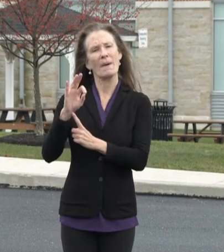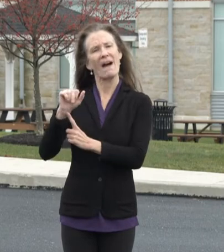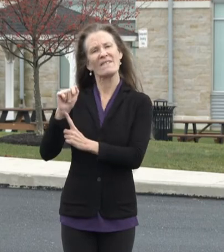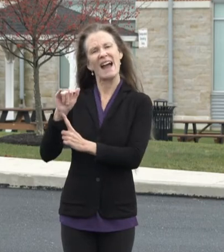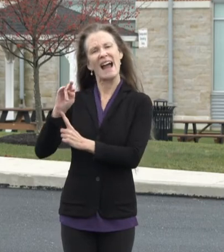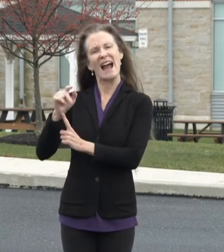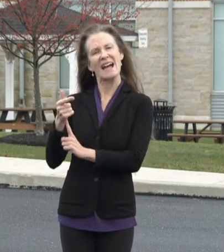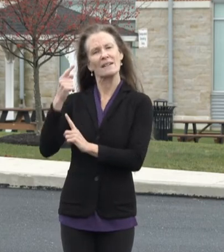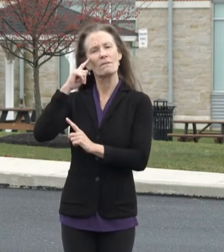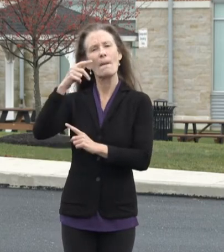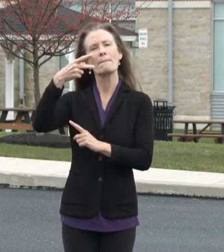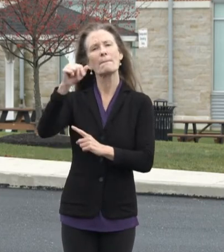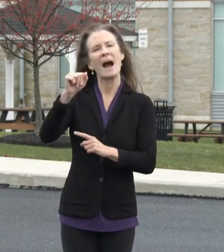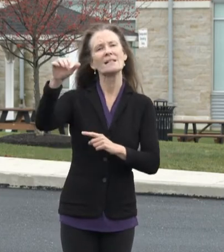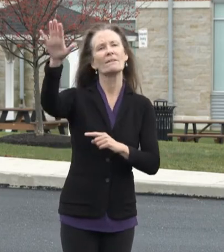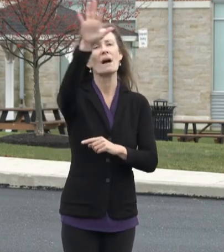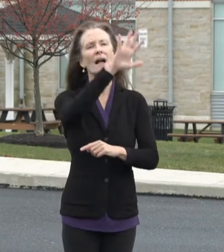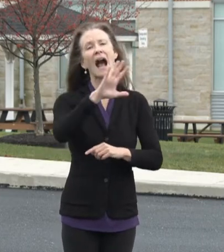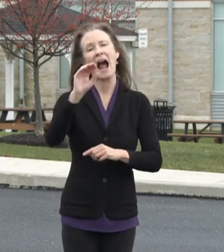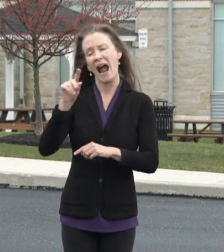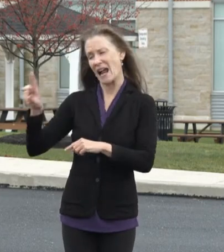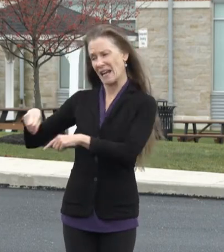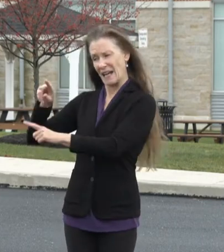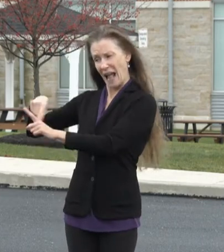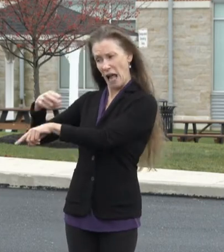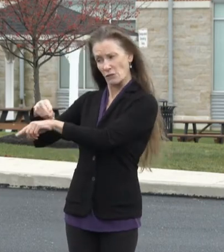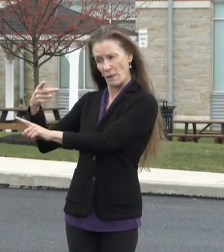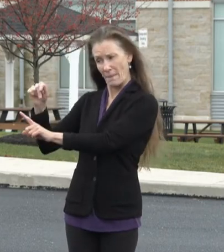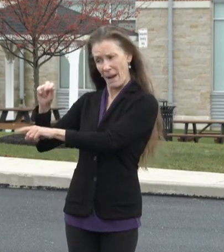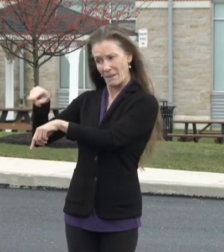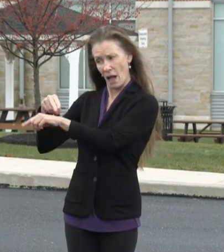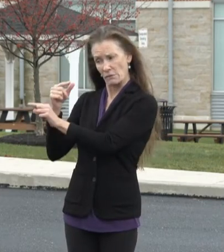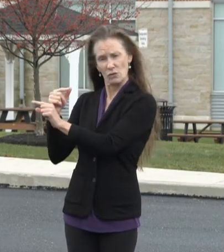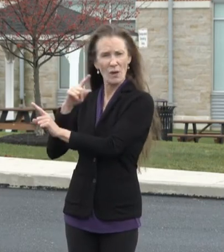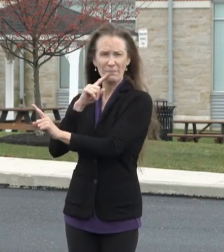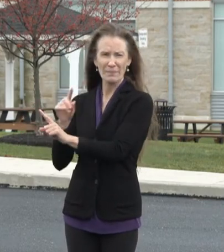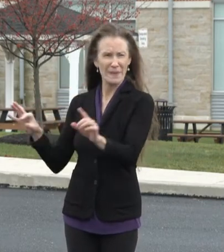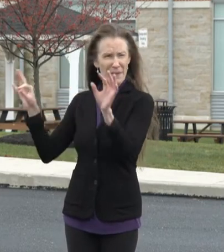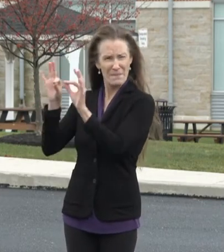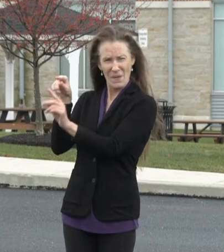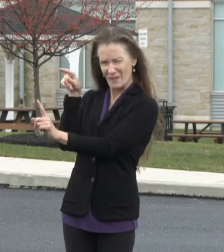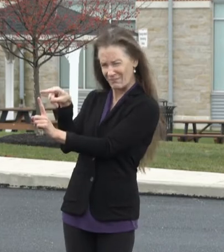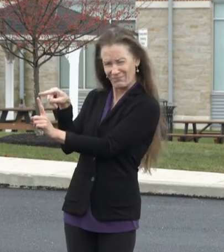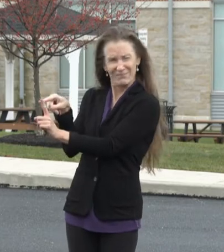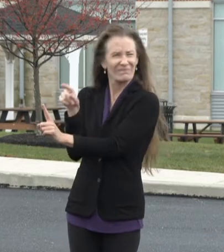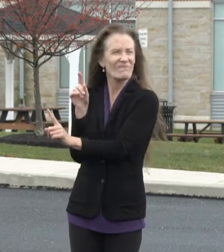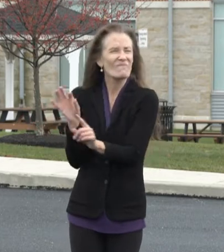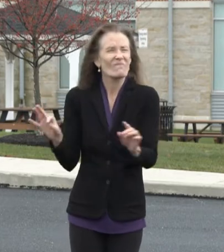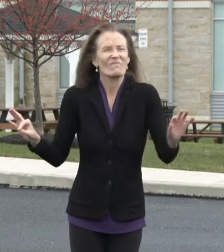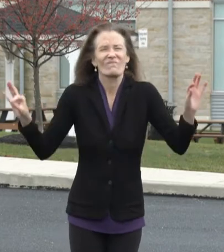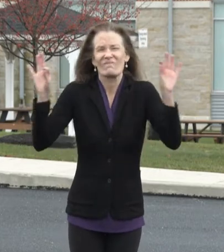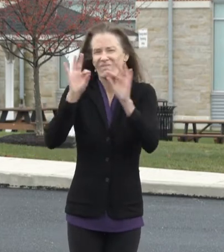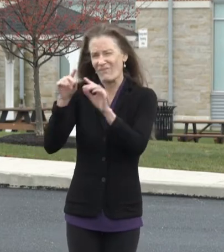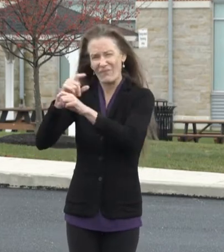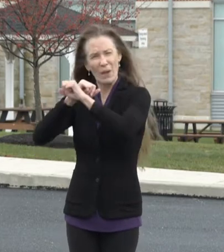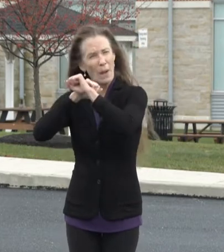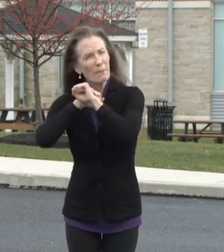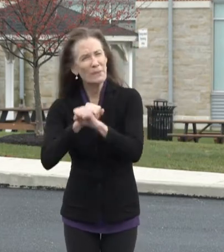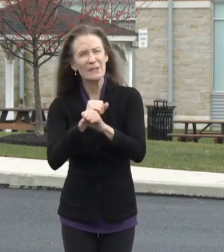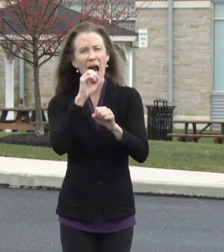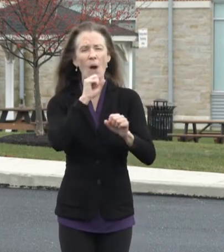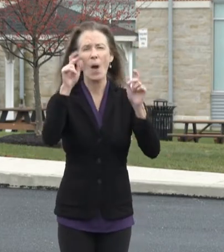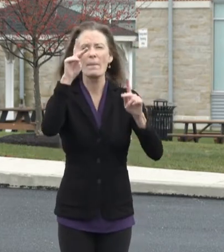Pennsylvania National Guard and the important role that they've been playing in protecting older adults during this pandemic.